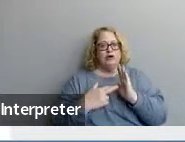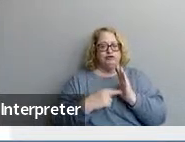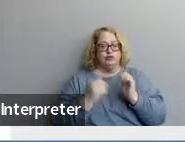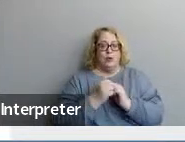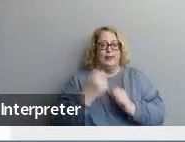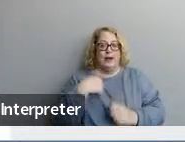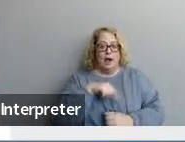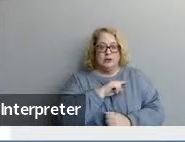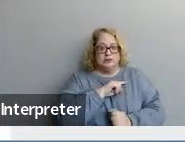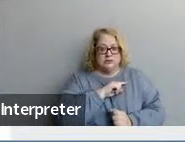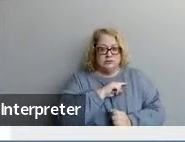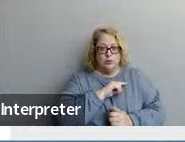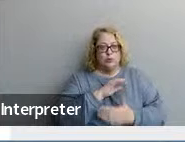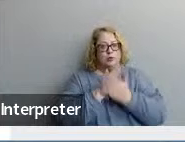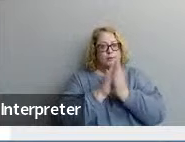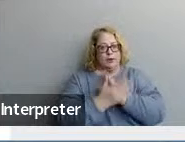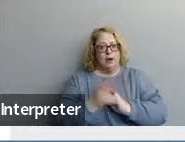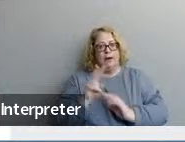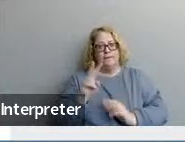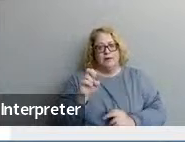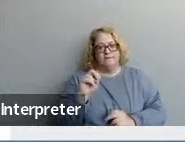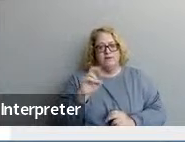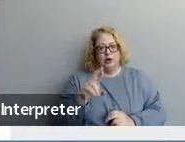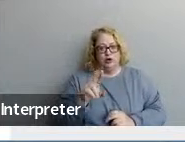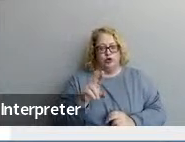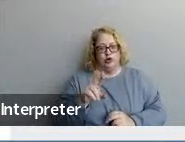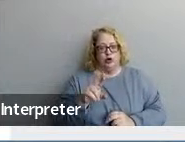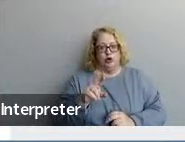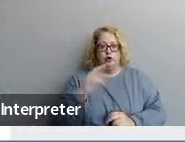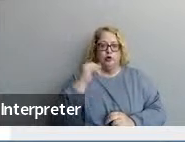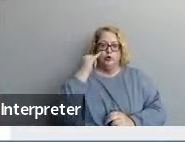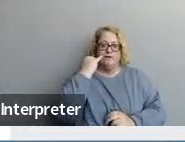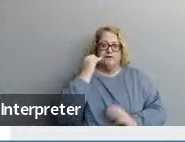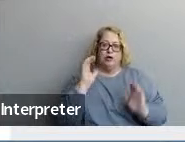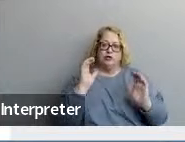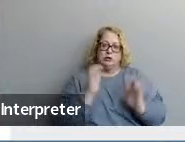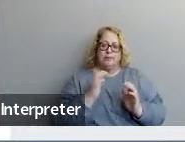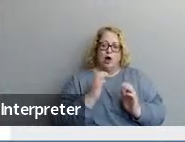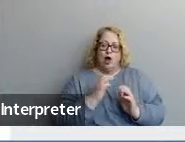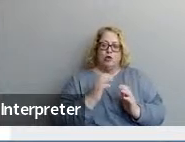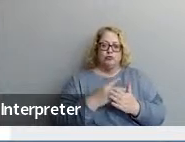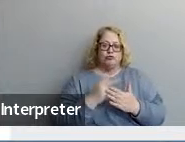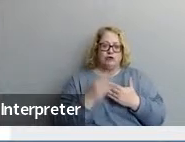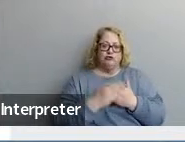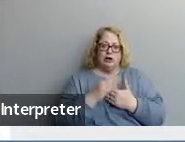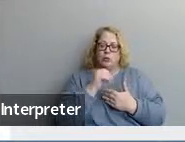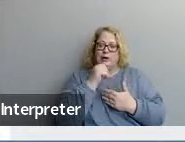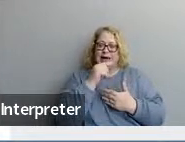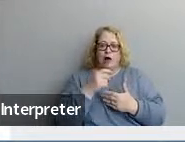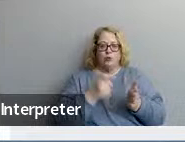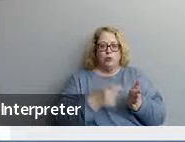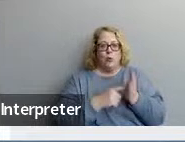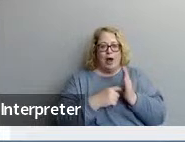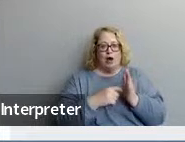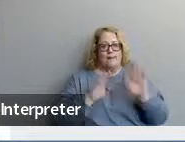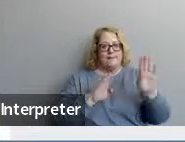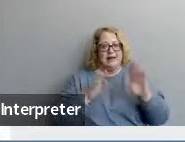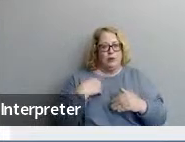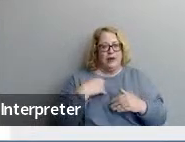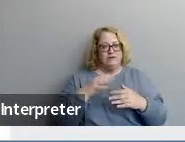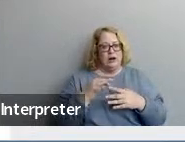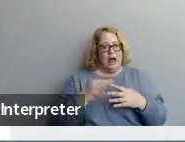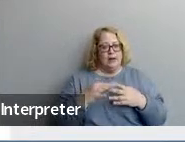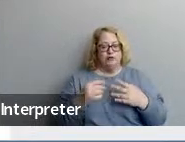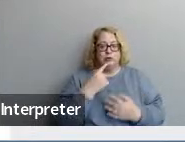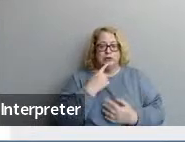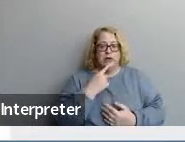register with us to become a vendor, to become that. So if there's a smaller project that wouldn't require a bid, we would have an option